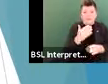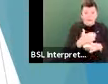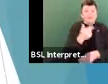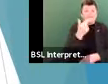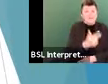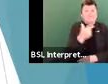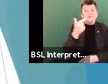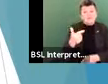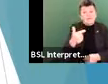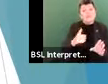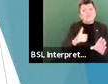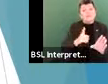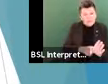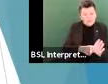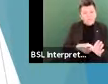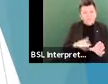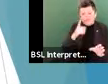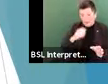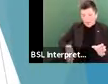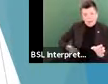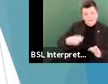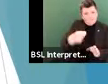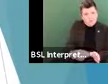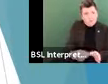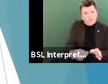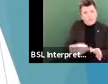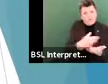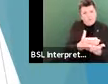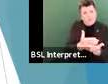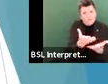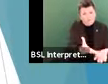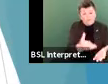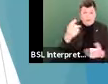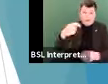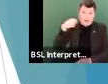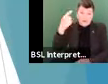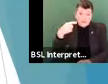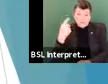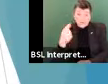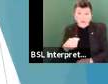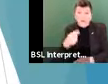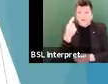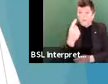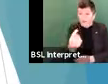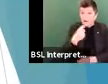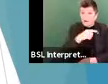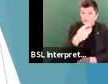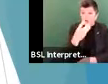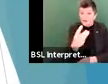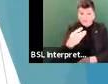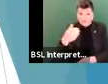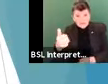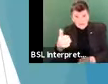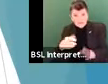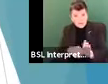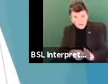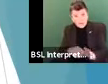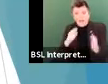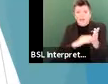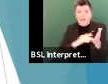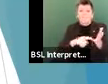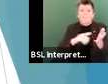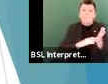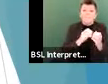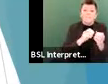to afford this kind of apartment. In London, it's 136 years, and in